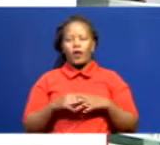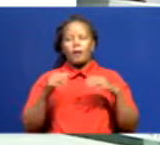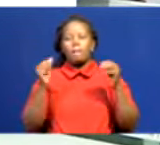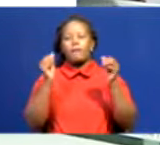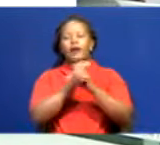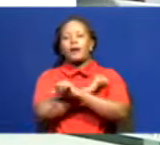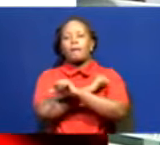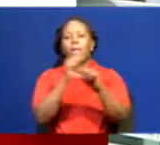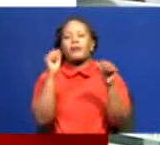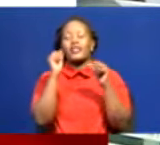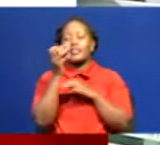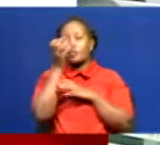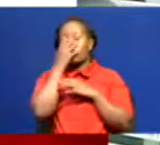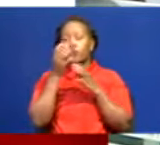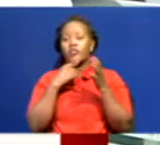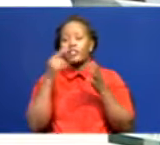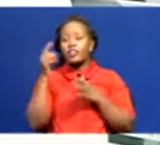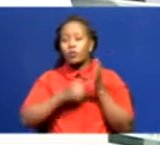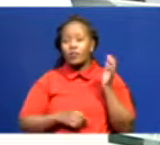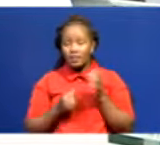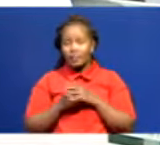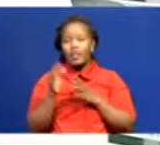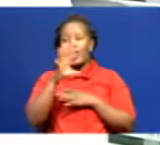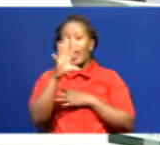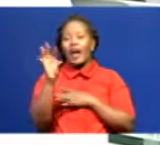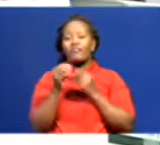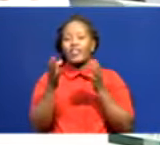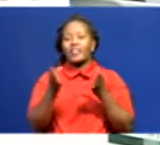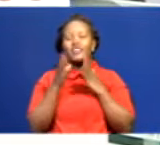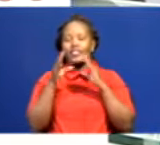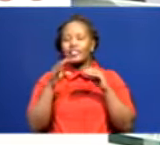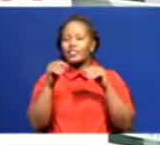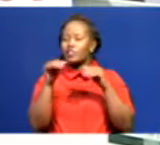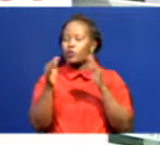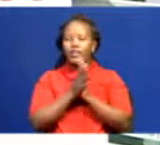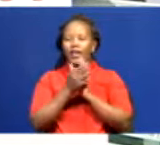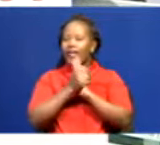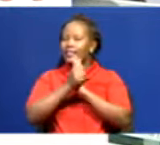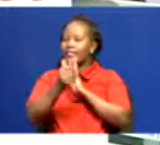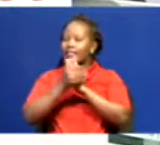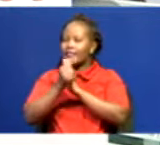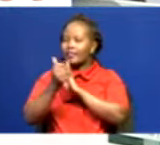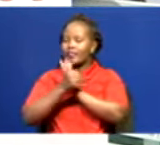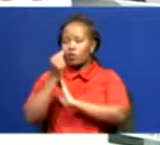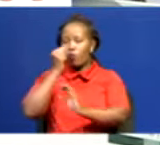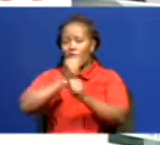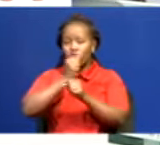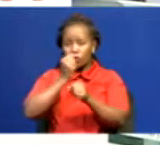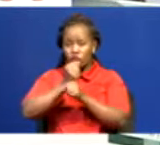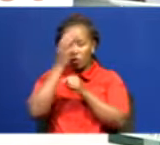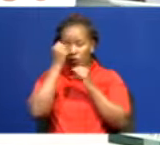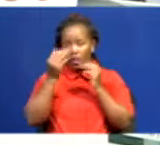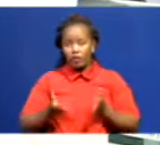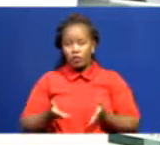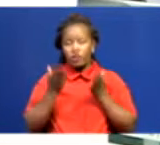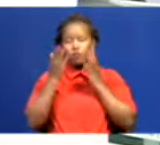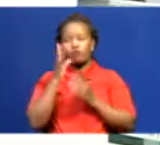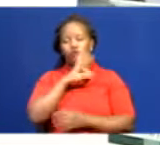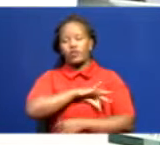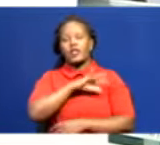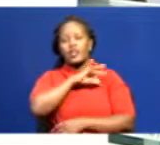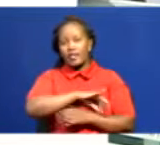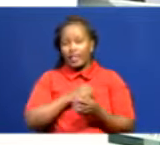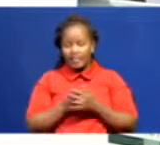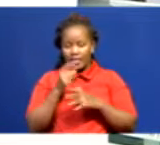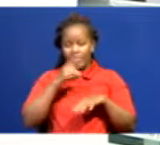President Dr. William Ruto says Africa needs skilled, productive and innovative workforce for improved returns. While in